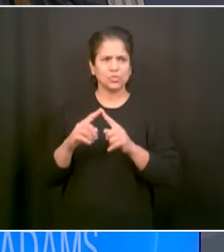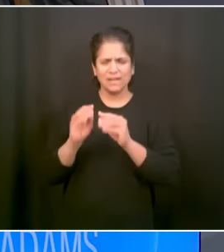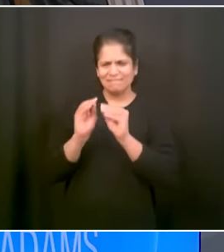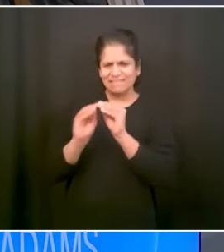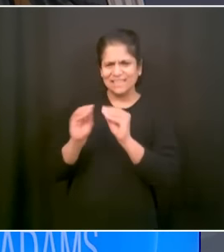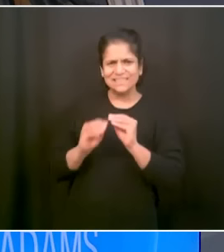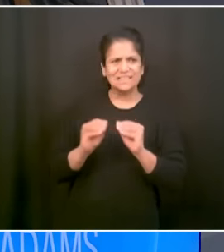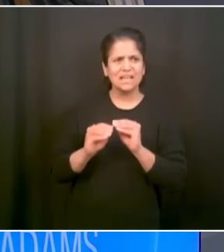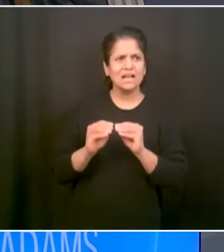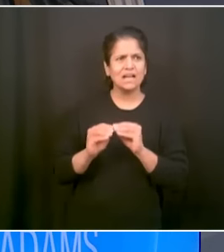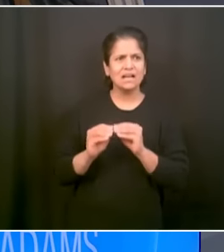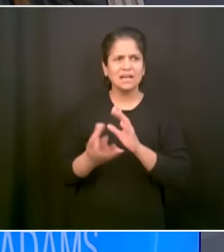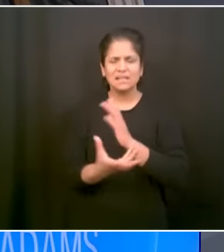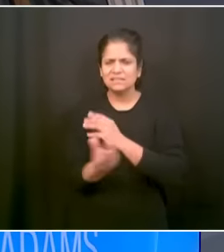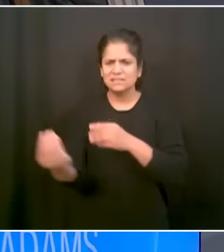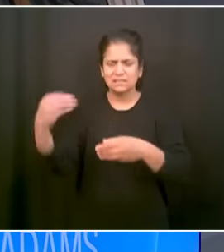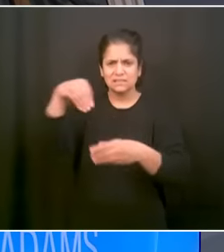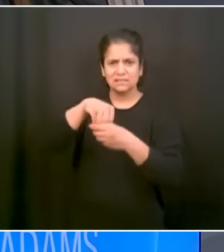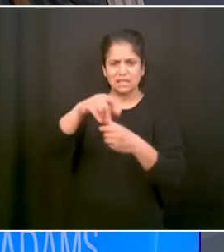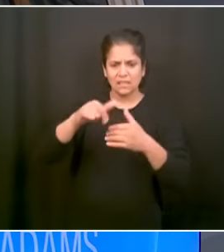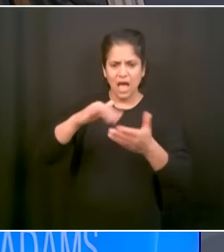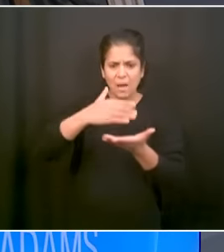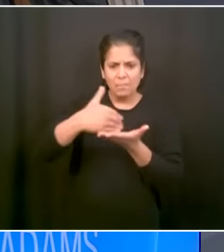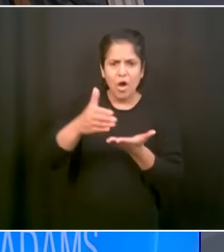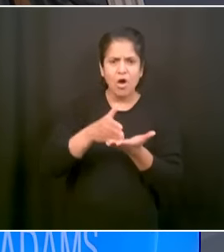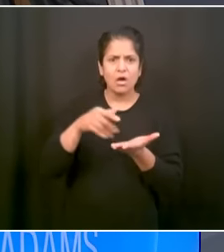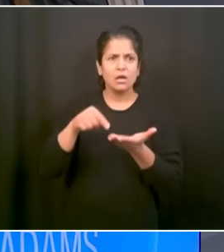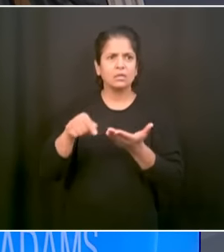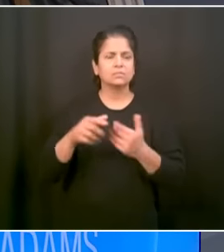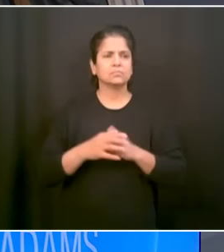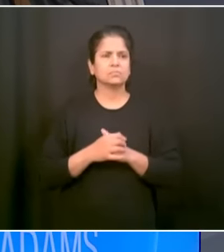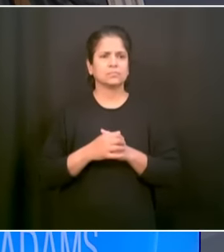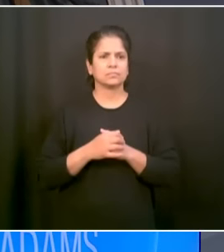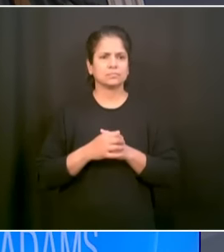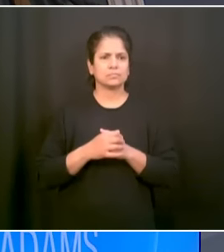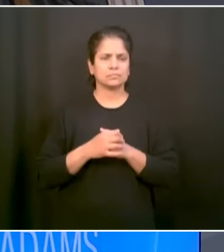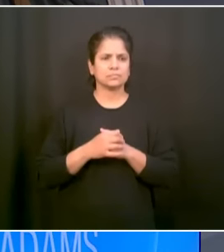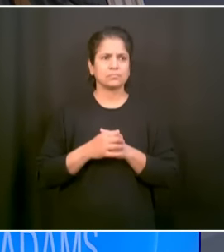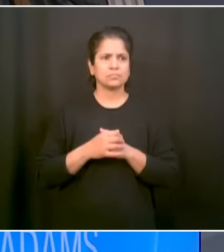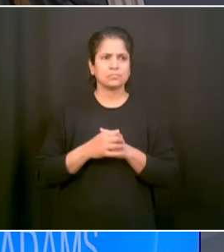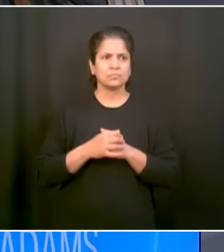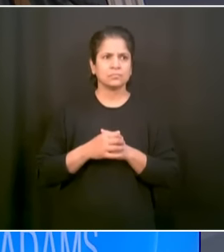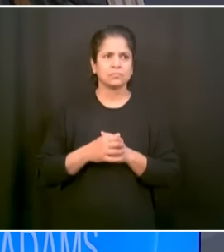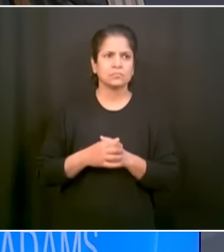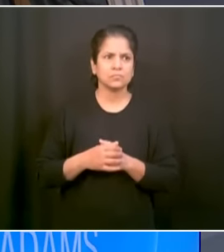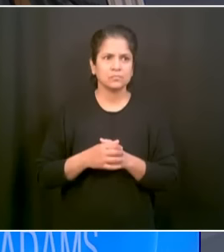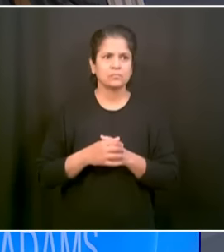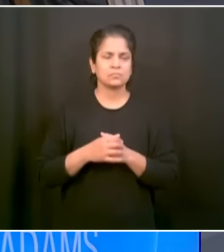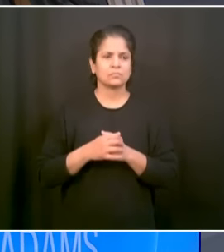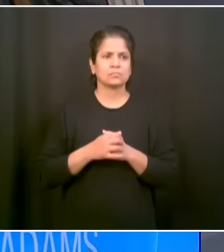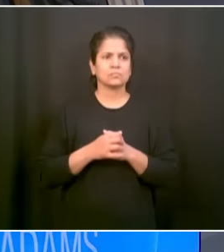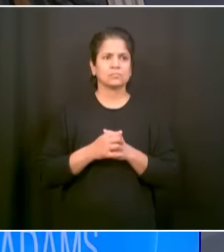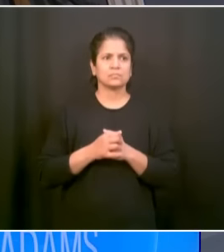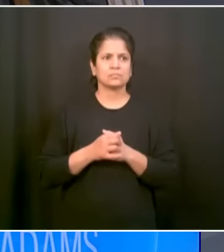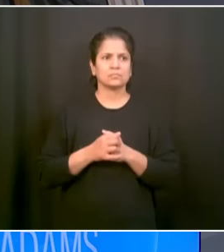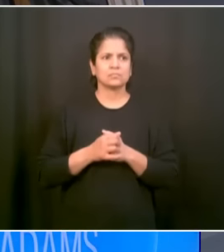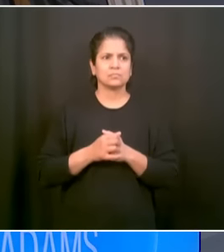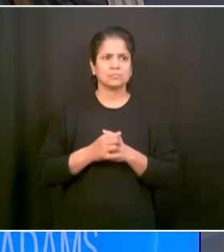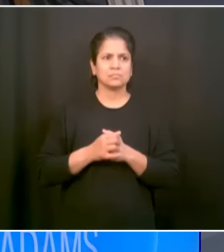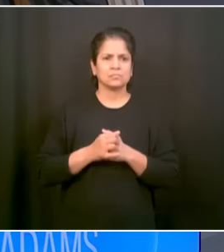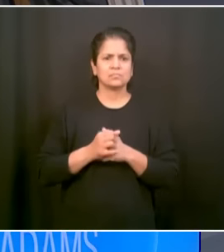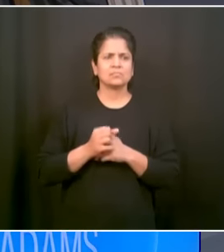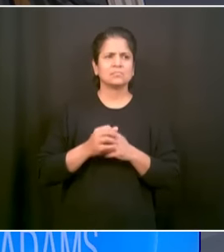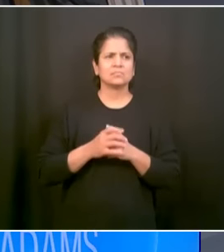you continue the last administration's litigation to stop an expansion of eligibility for that program? And then a second budget question.